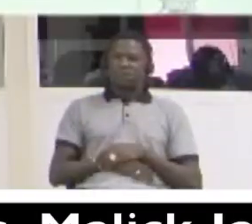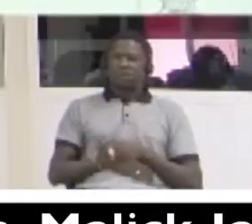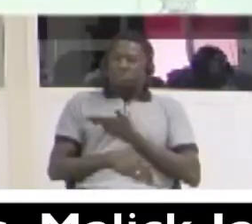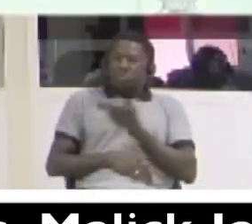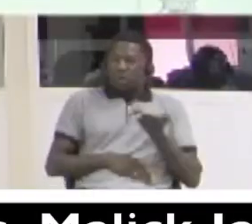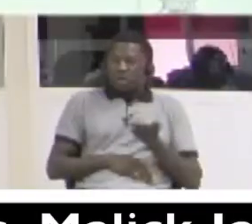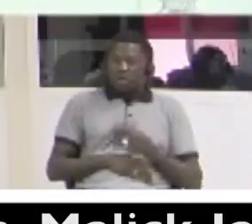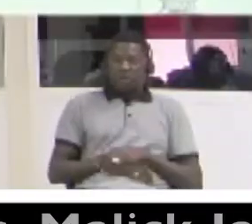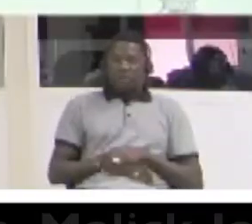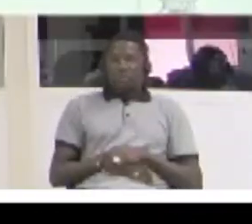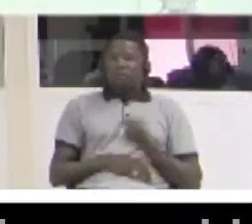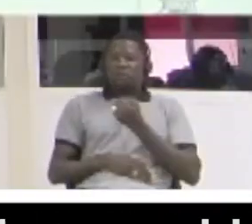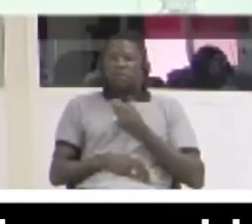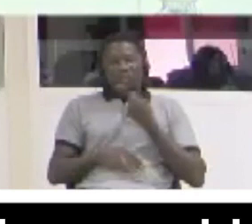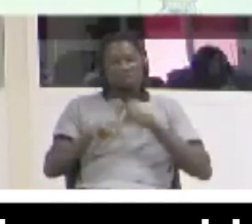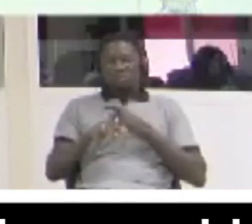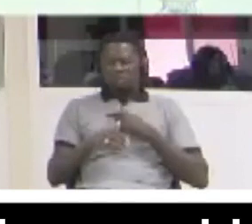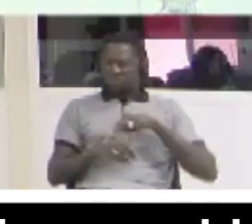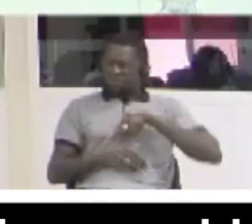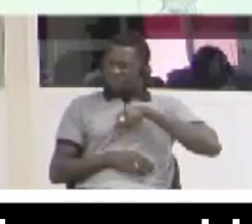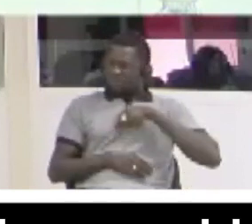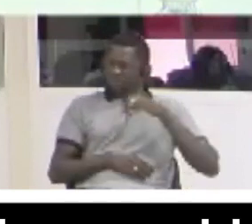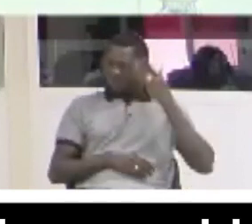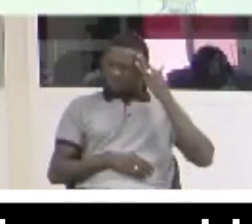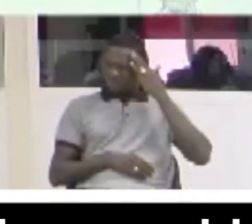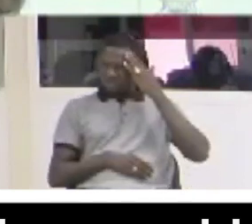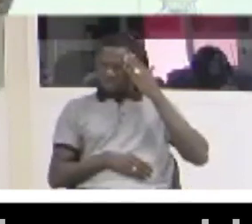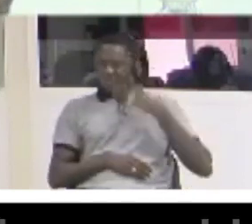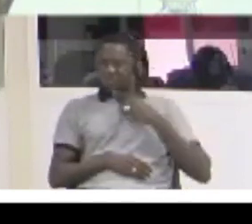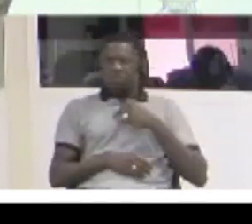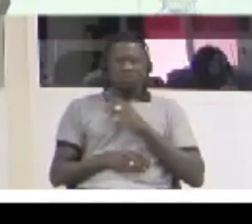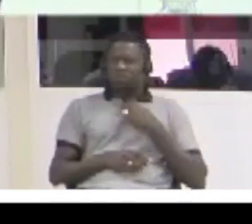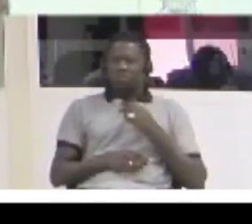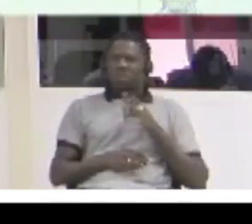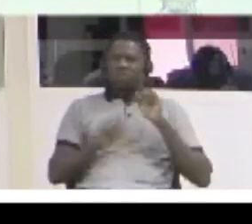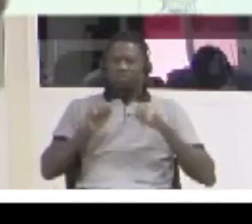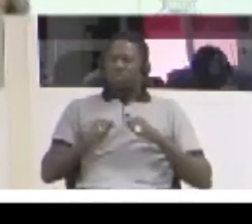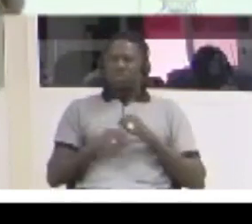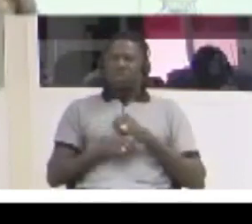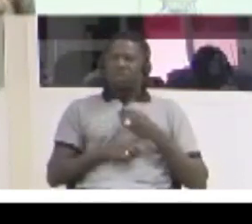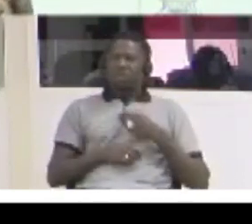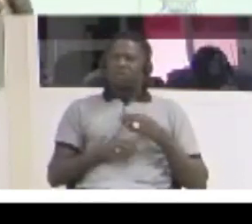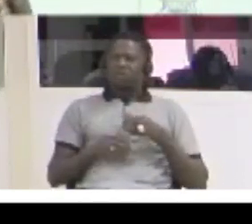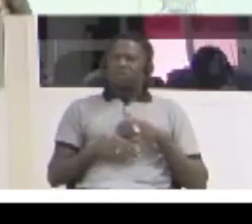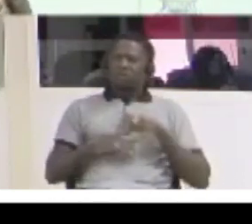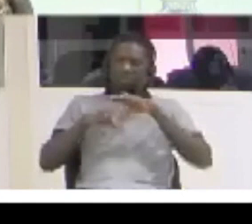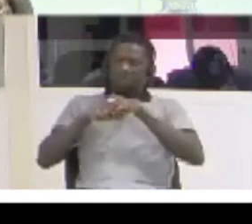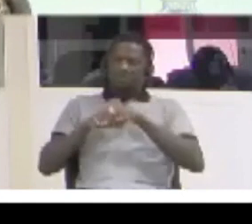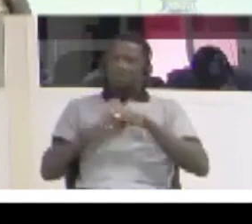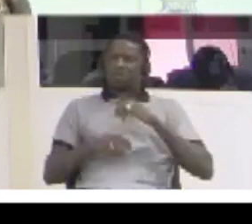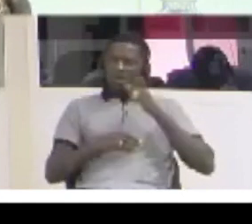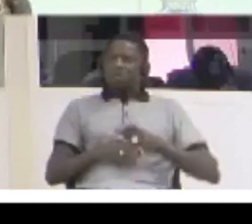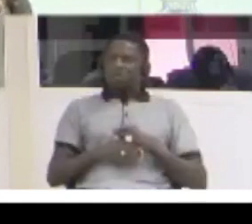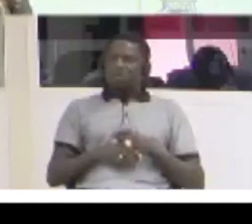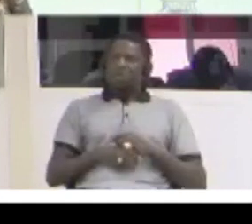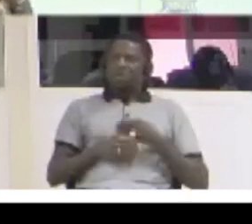notorious killers, Malik Jatta, was interrogated about what the junglers would do when they were done killing and how life at their